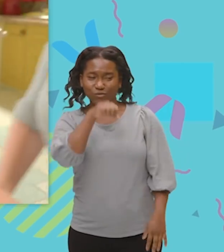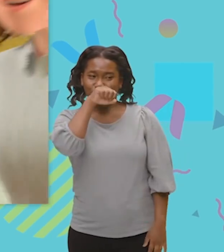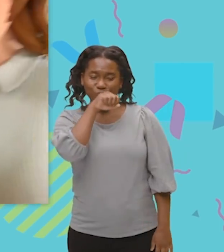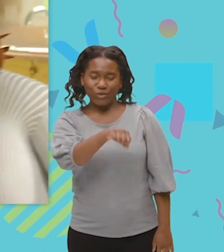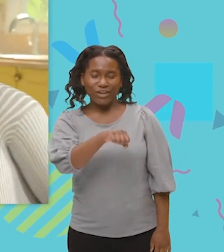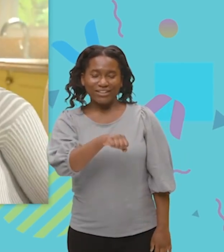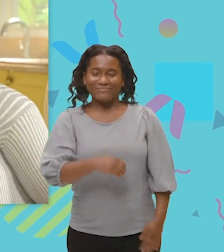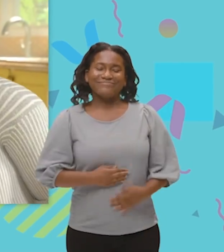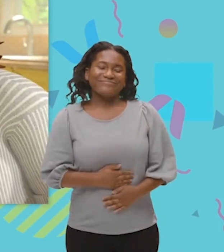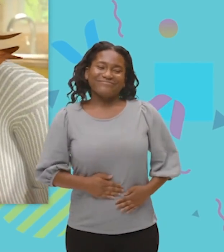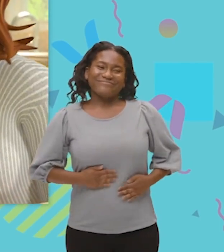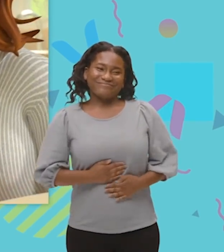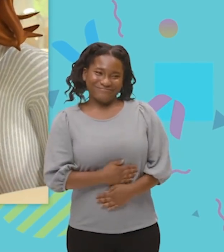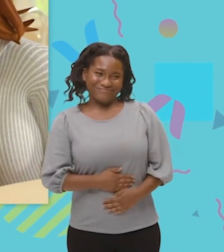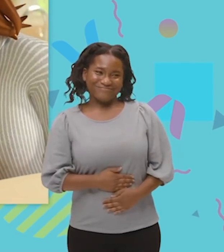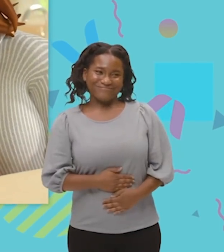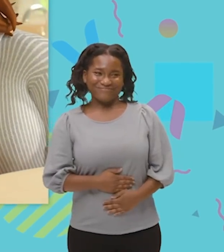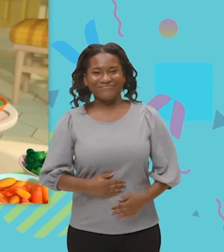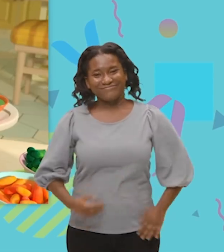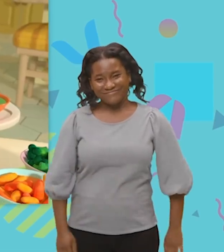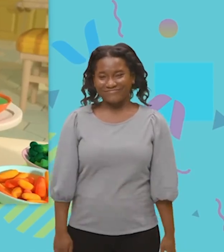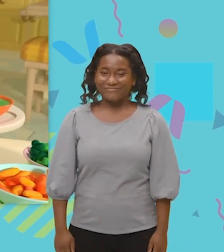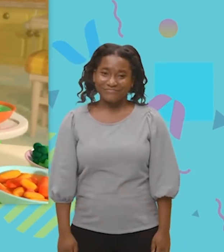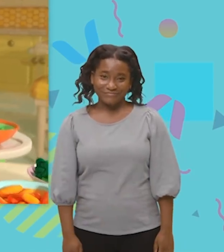yay, I love them, ooh.